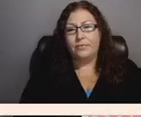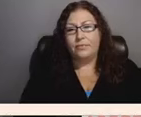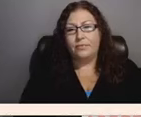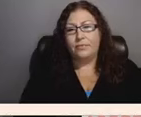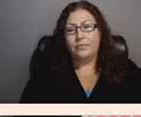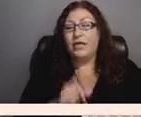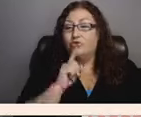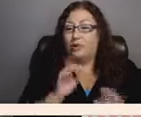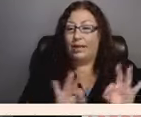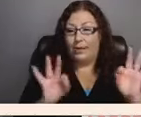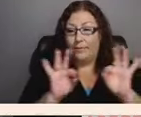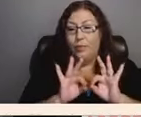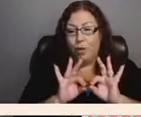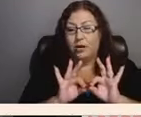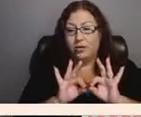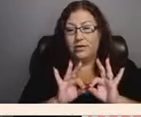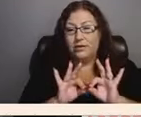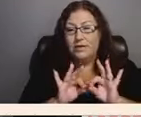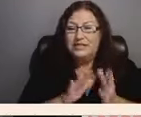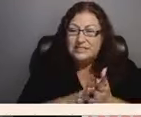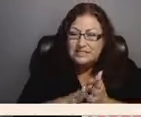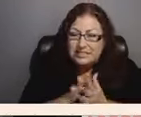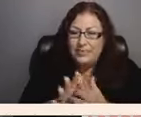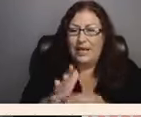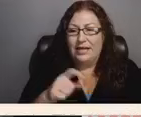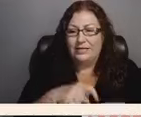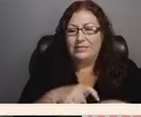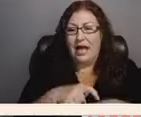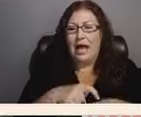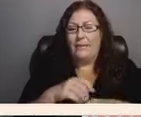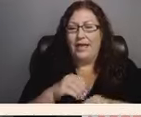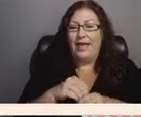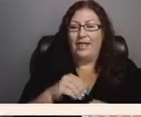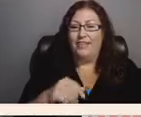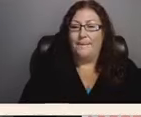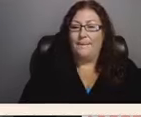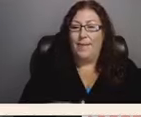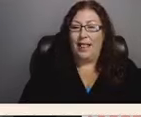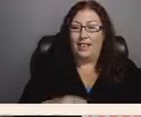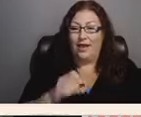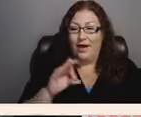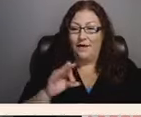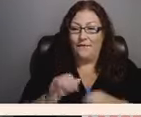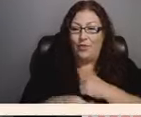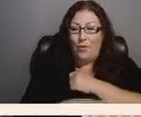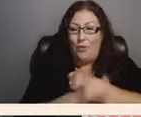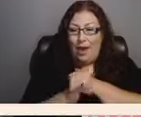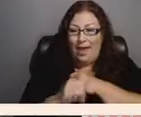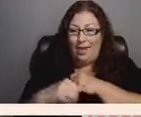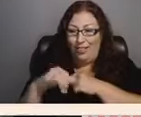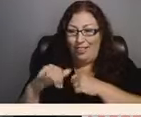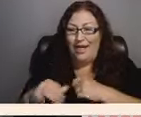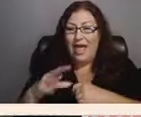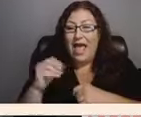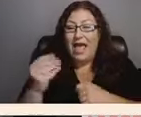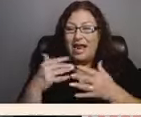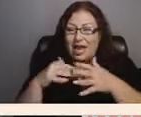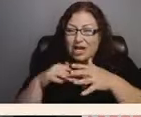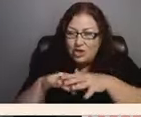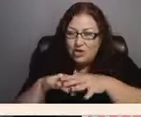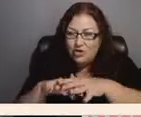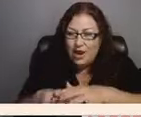important to spend some time in the belly of the whale and integrating everything that's happening